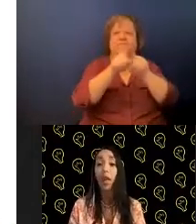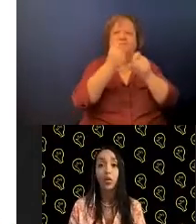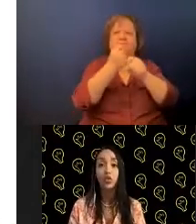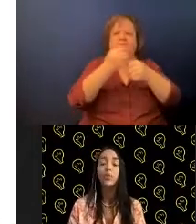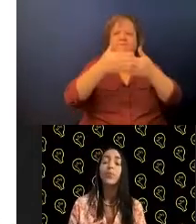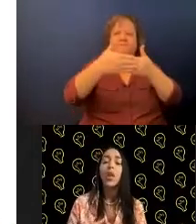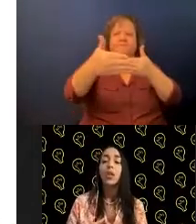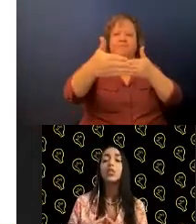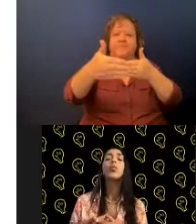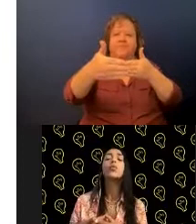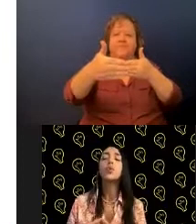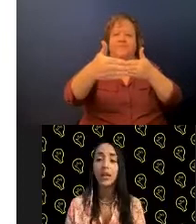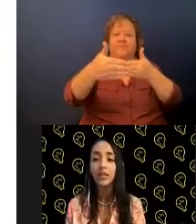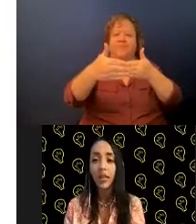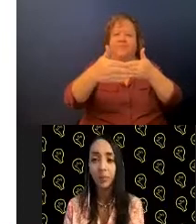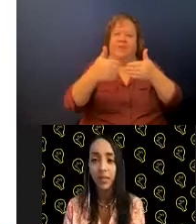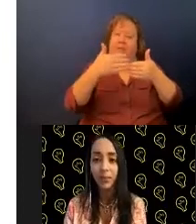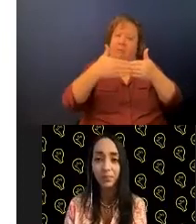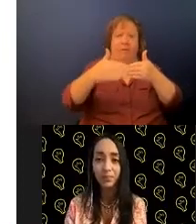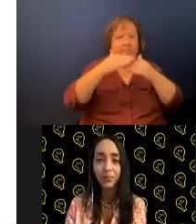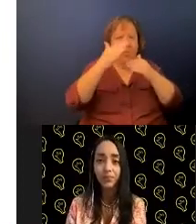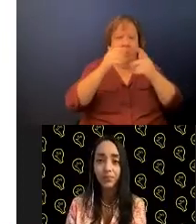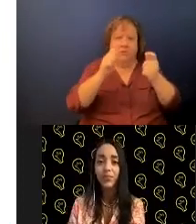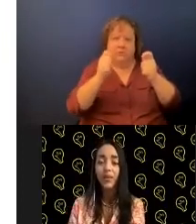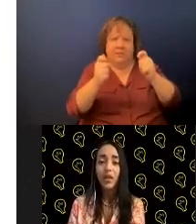inclusivity language. Let's go to the next slide, please.